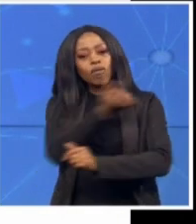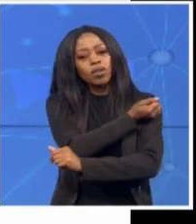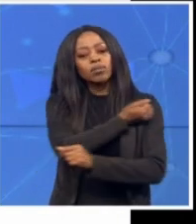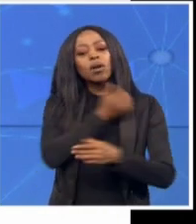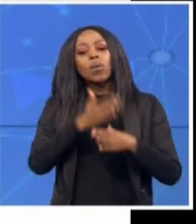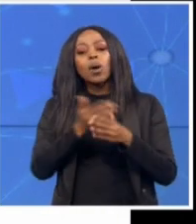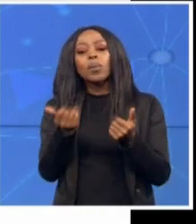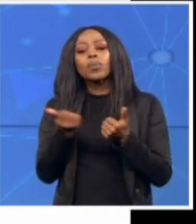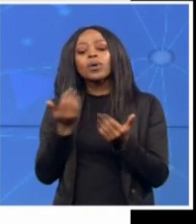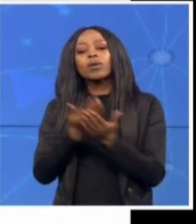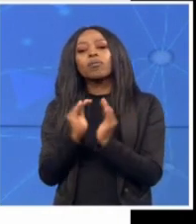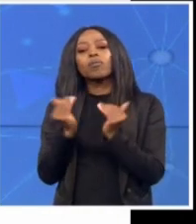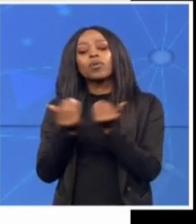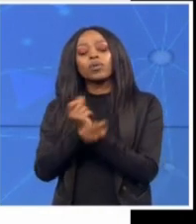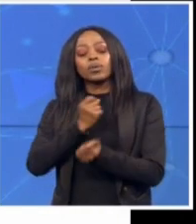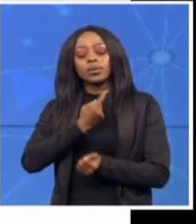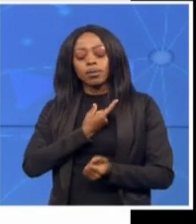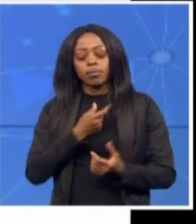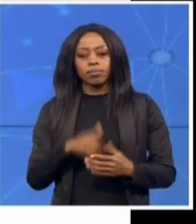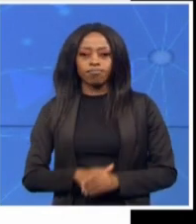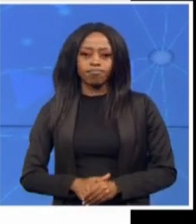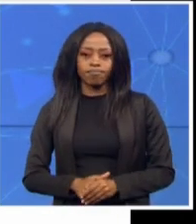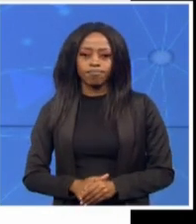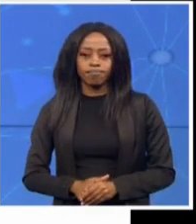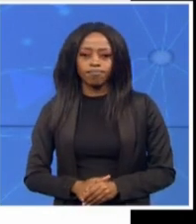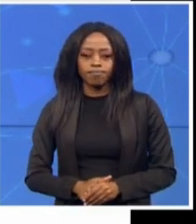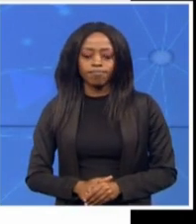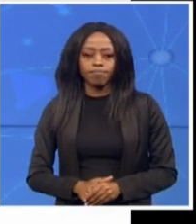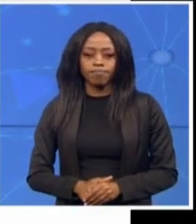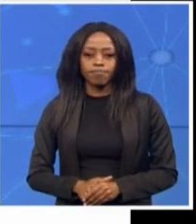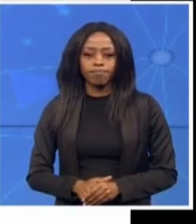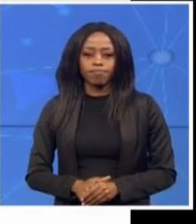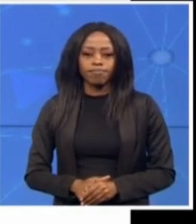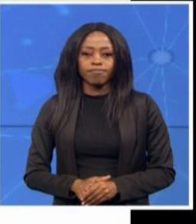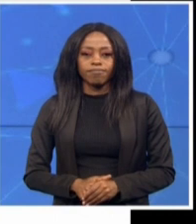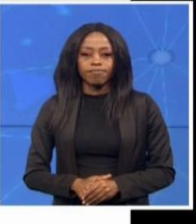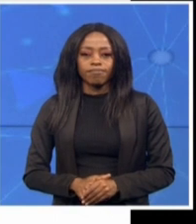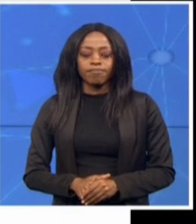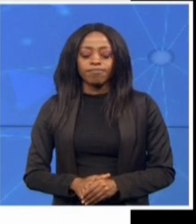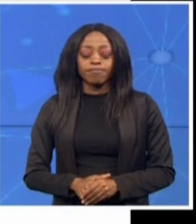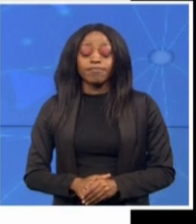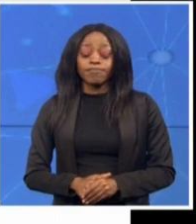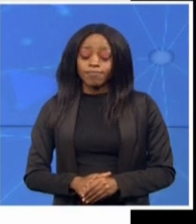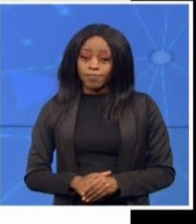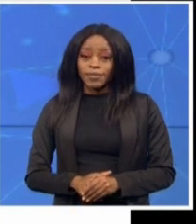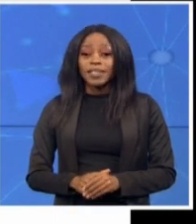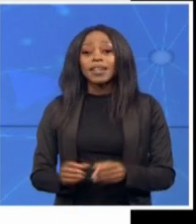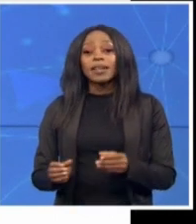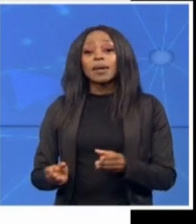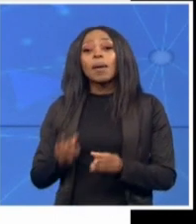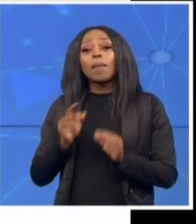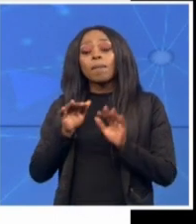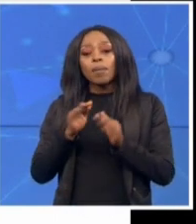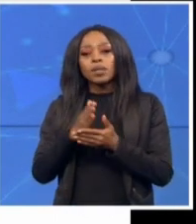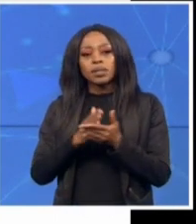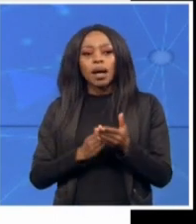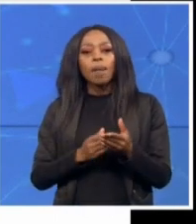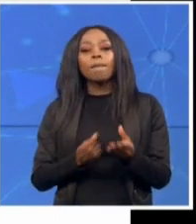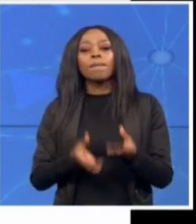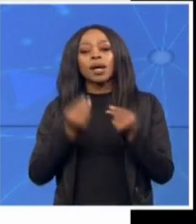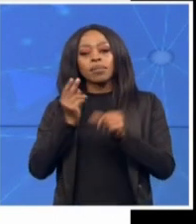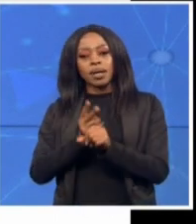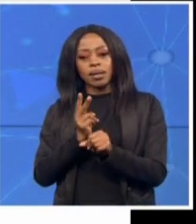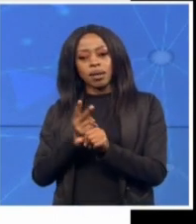So what is the summary around all of this? So the clear evidence that reinfections occur. So we saw reinfections occur, but there is still partial protection from